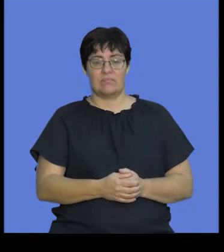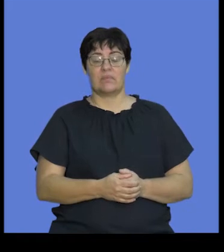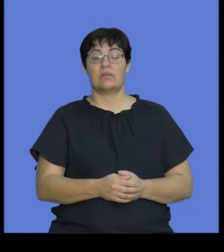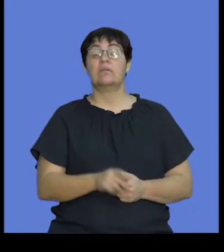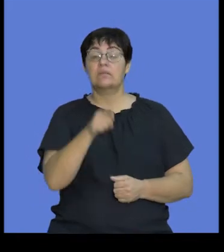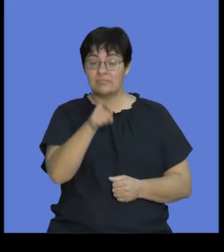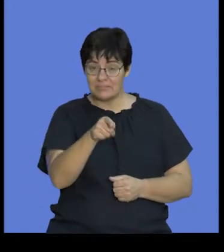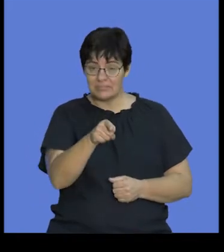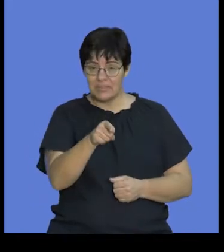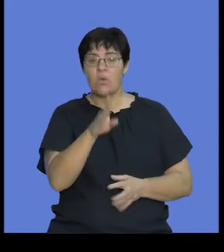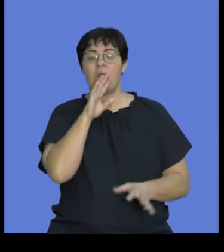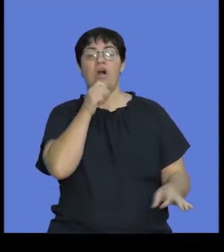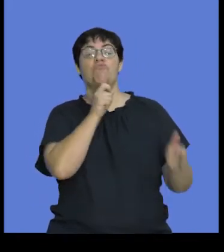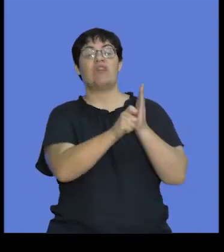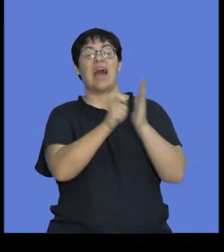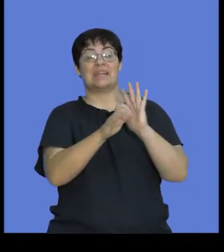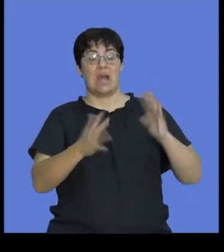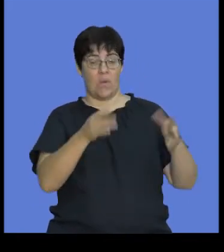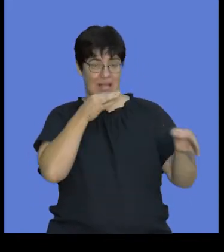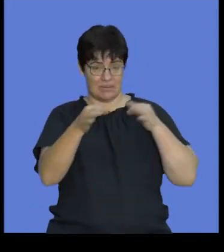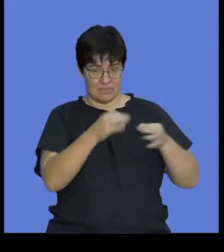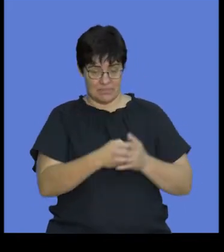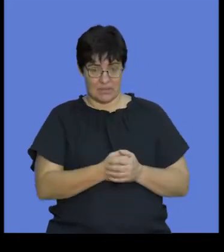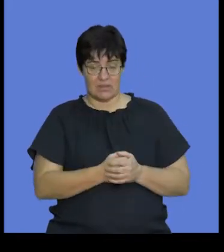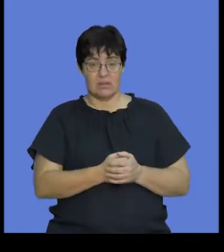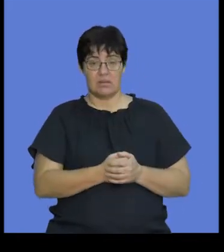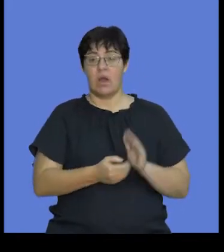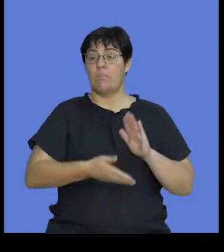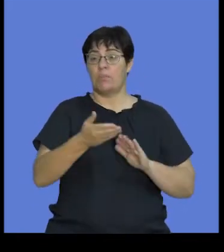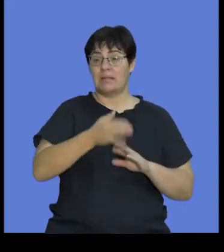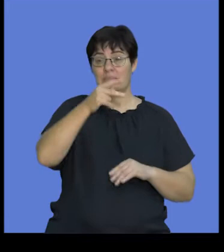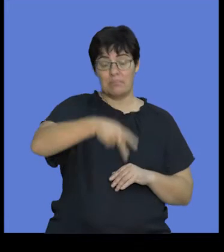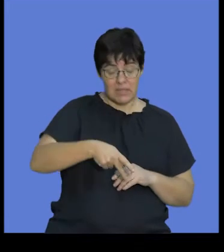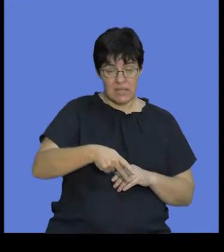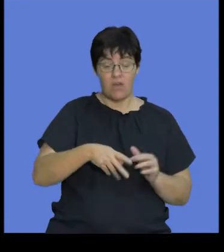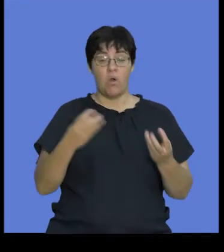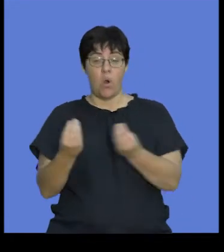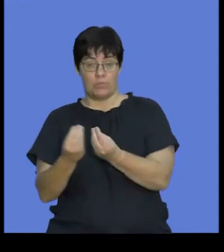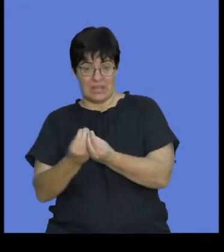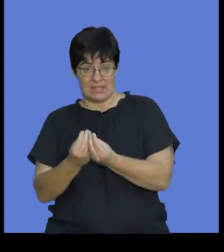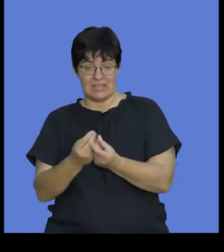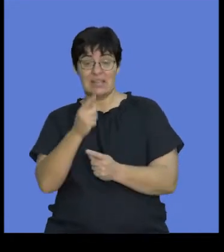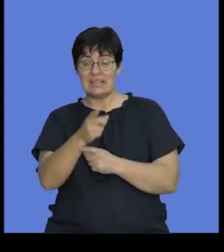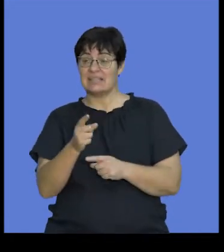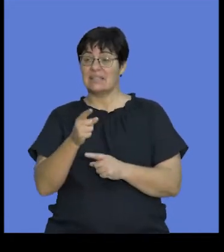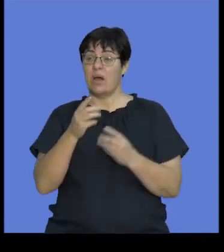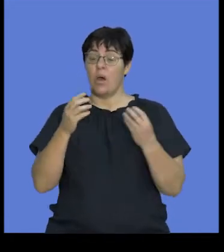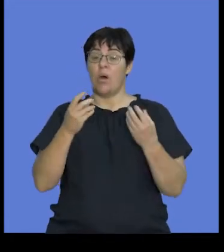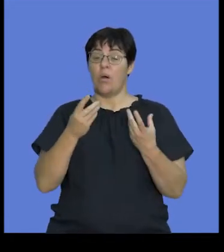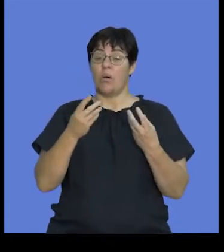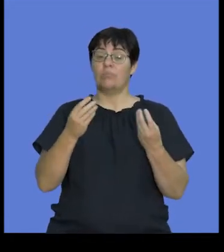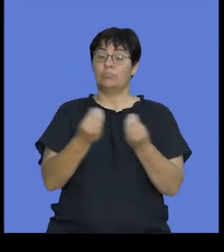definition. This is how we would write it out. The momentum of an object is the product. Remember I said that to